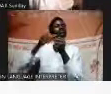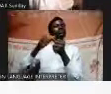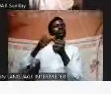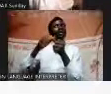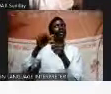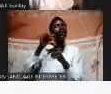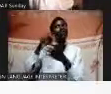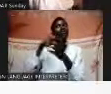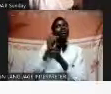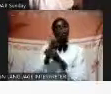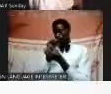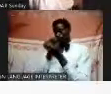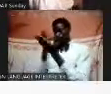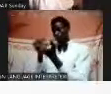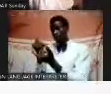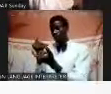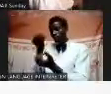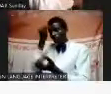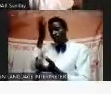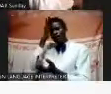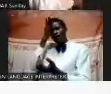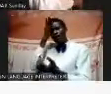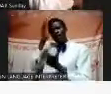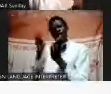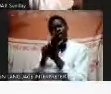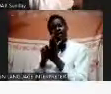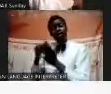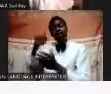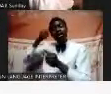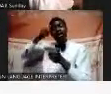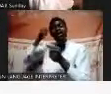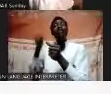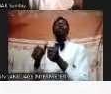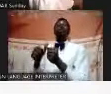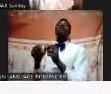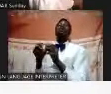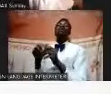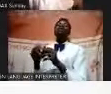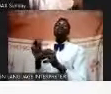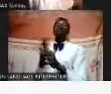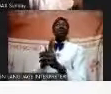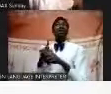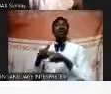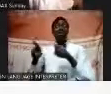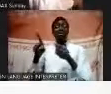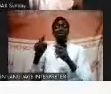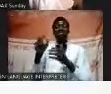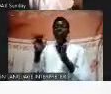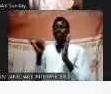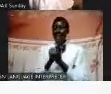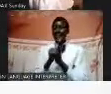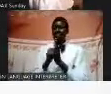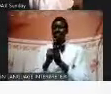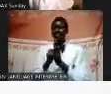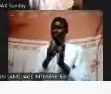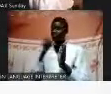memory, and what was just read. And that's a real difficulty for a lot of children in classrooms, because if you